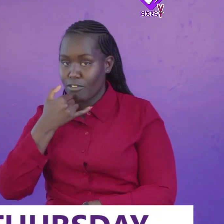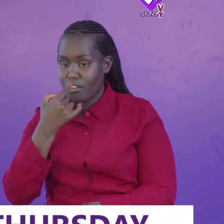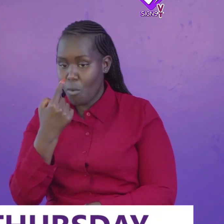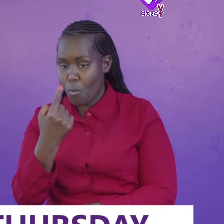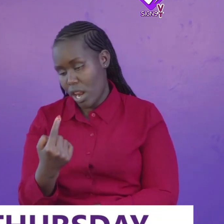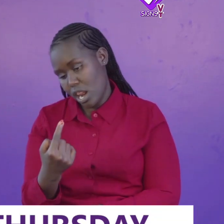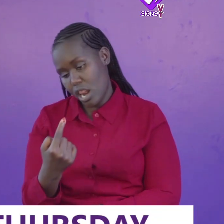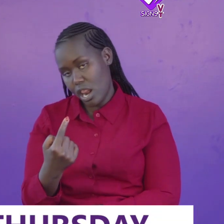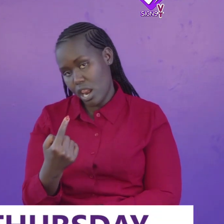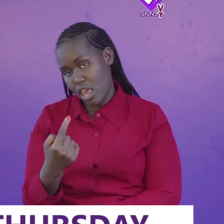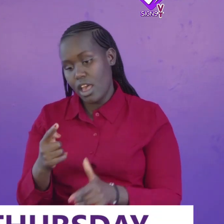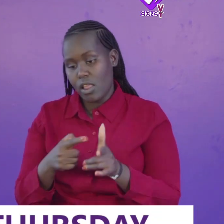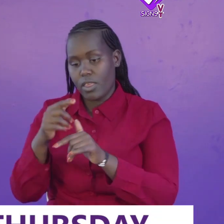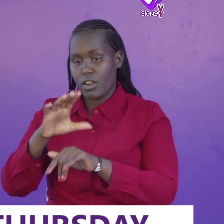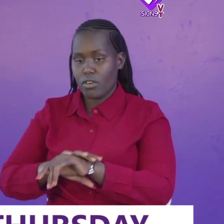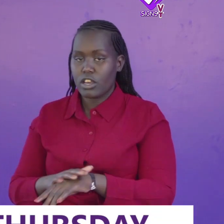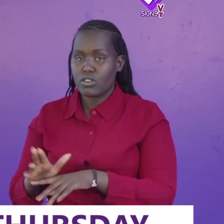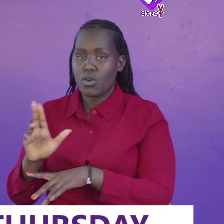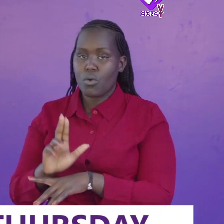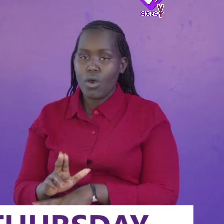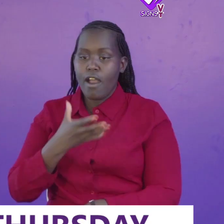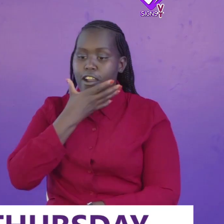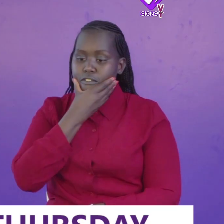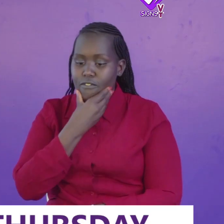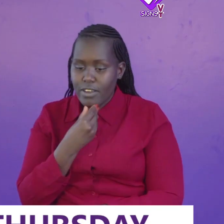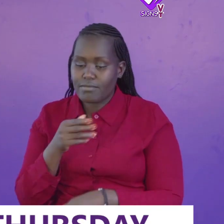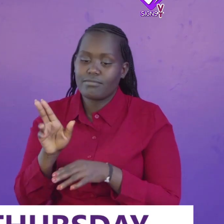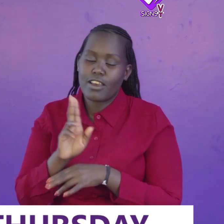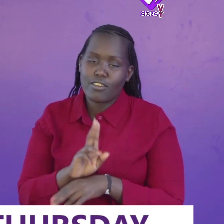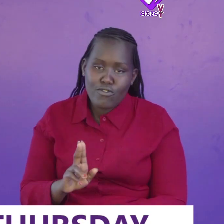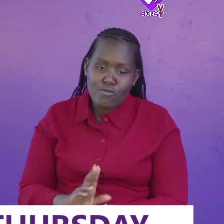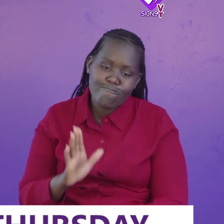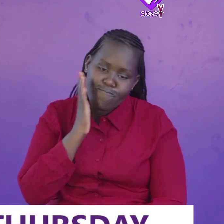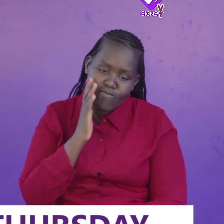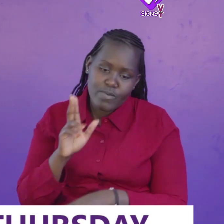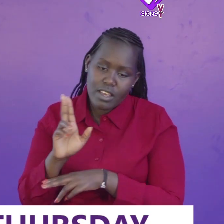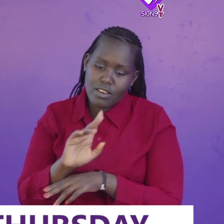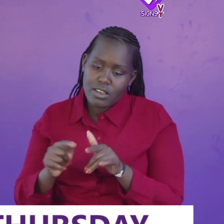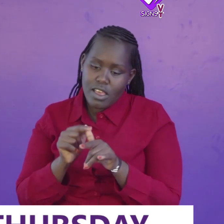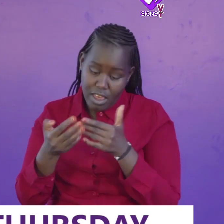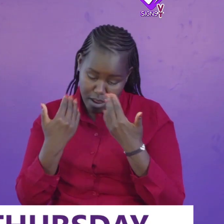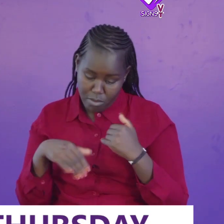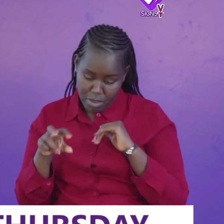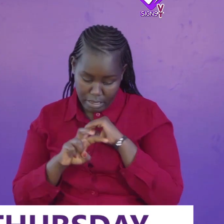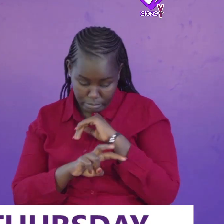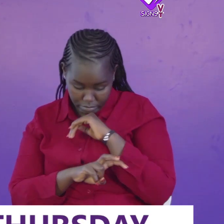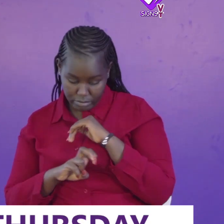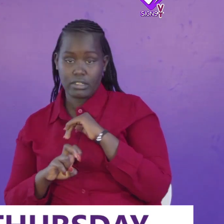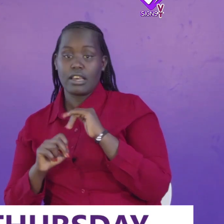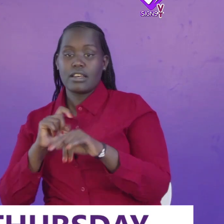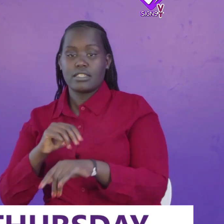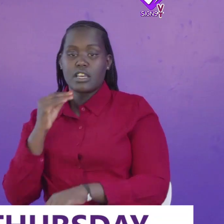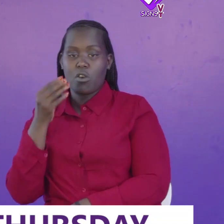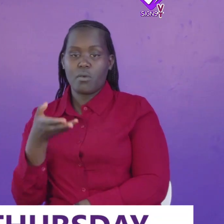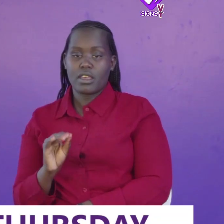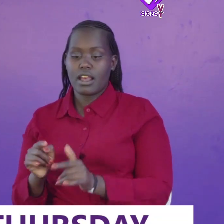moja. Ndio utapata ndio mzaya anatumia, ndio madhia anatumia, ndio mimi ni wa kuiiba, sasa yenyewe yuko area, ndio natumia